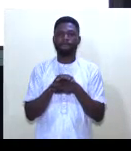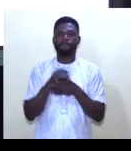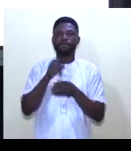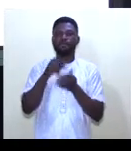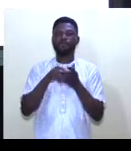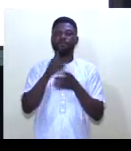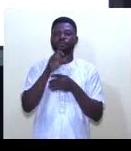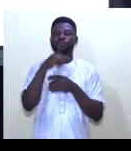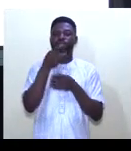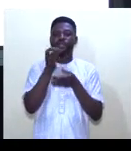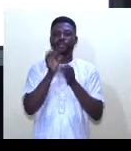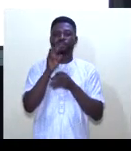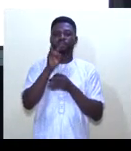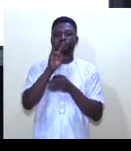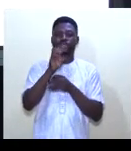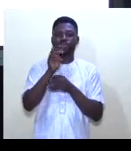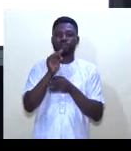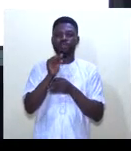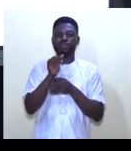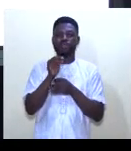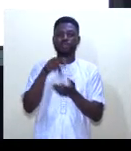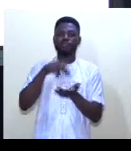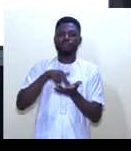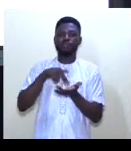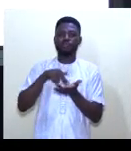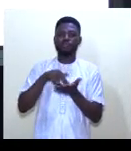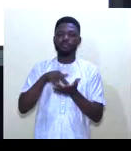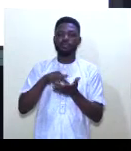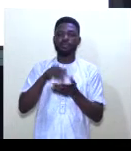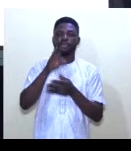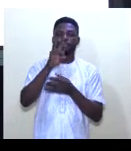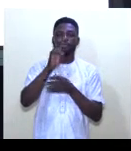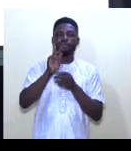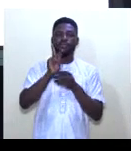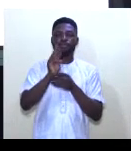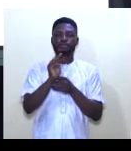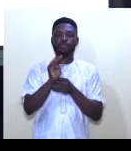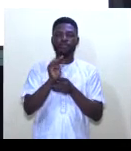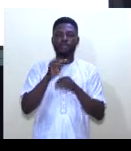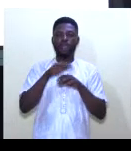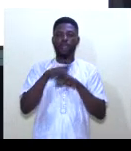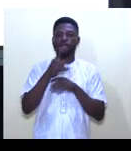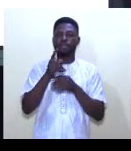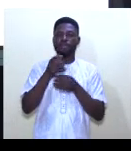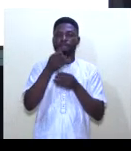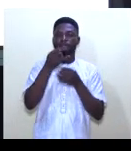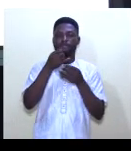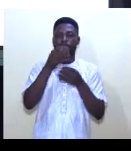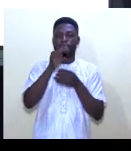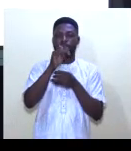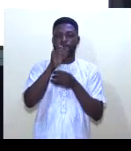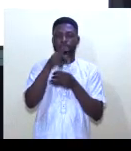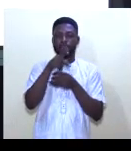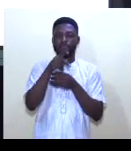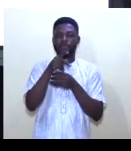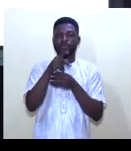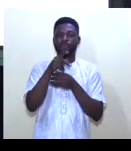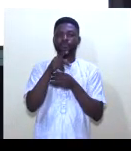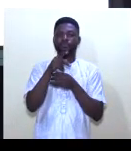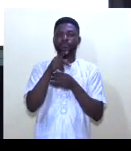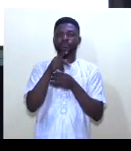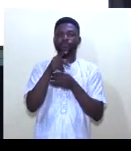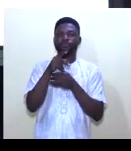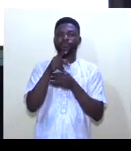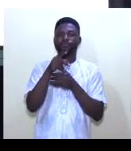This question says, if 2 centimeters represent 7 kilometers on a map, if 2 centimeters represent